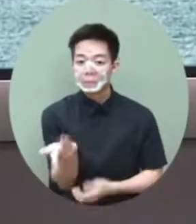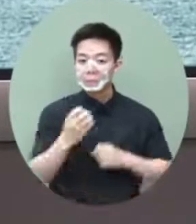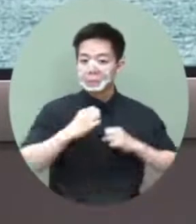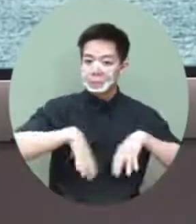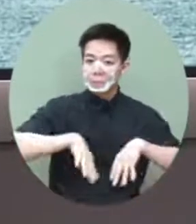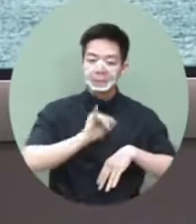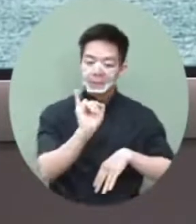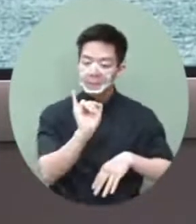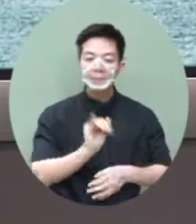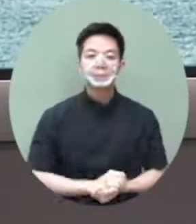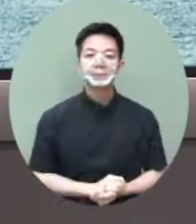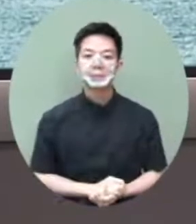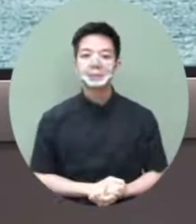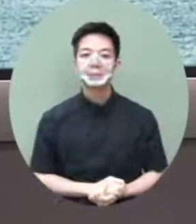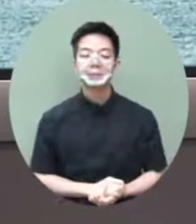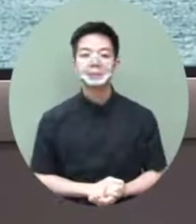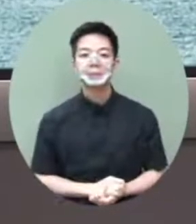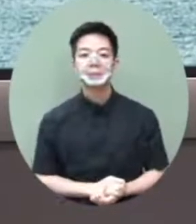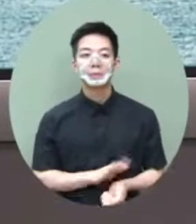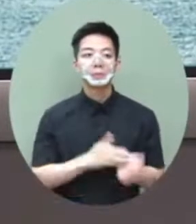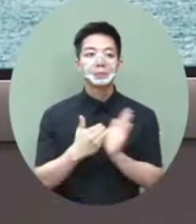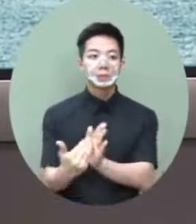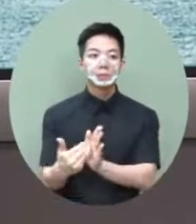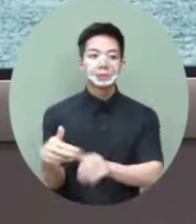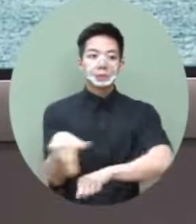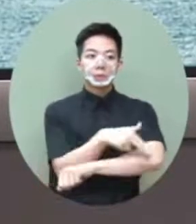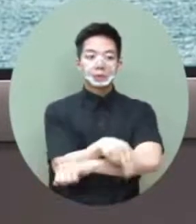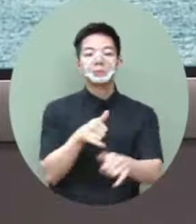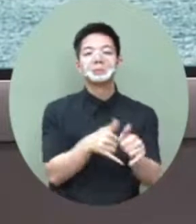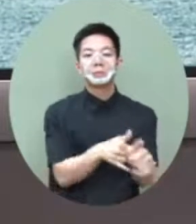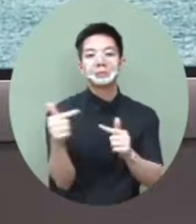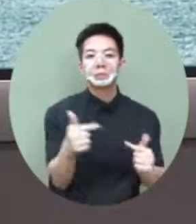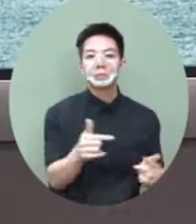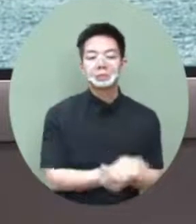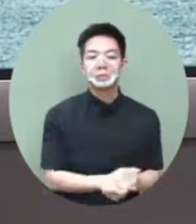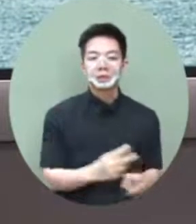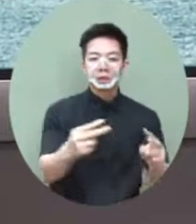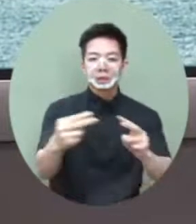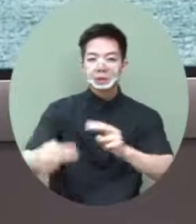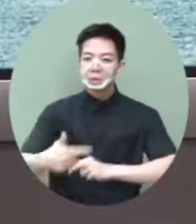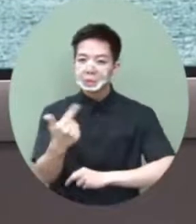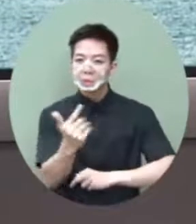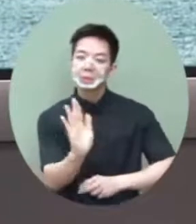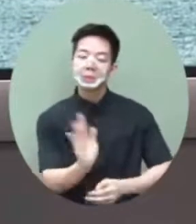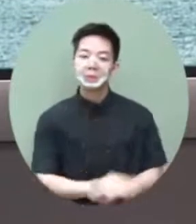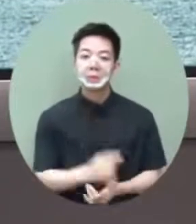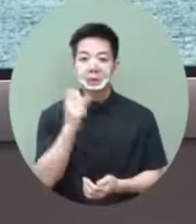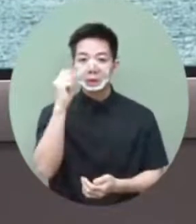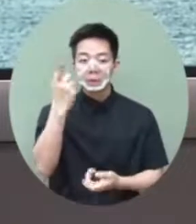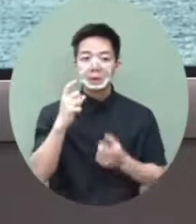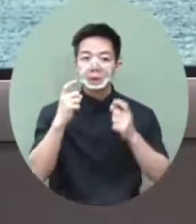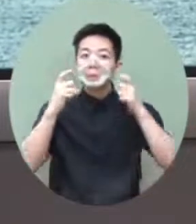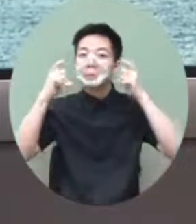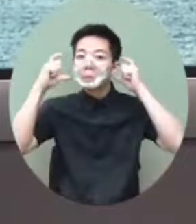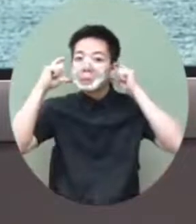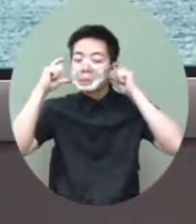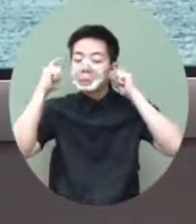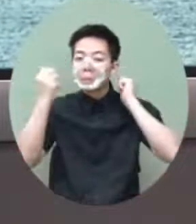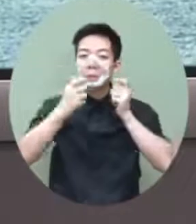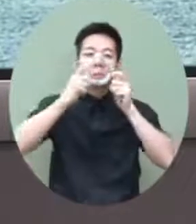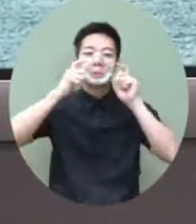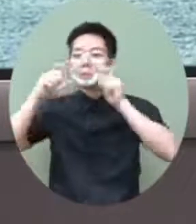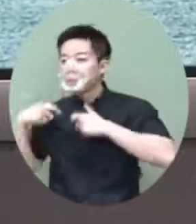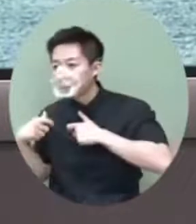of positive cases recently, but still it remains at a high level. We should not let our